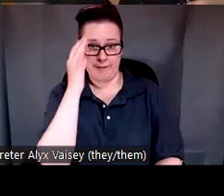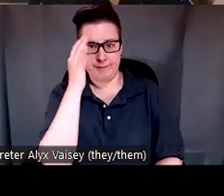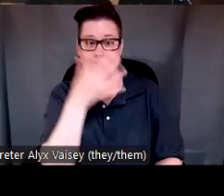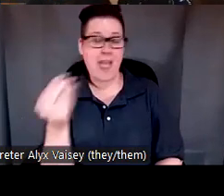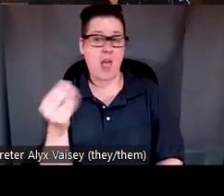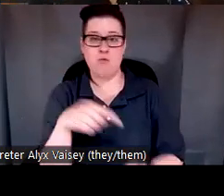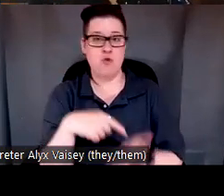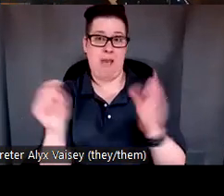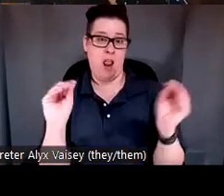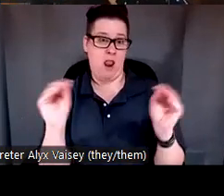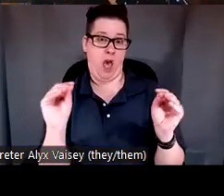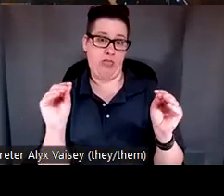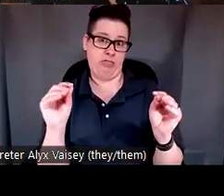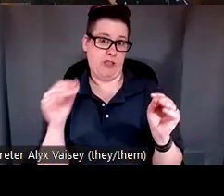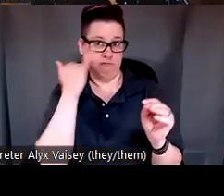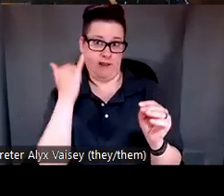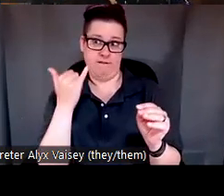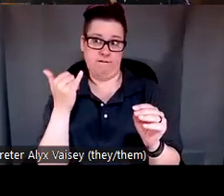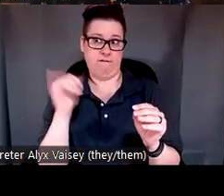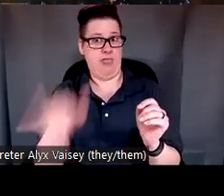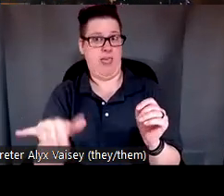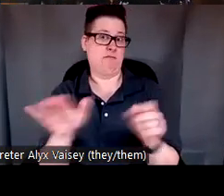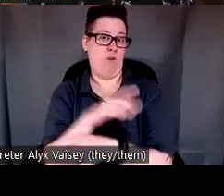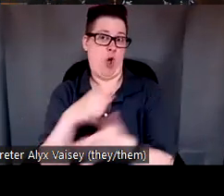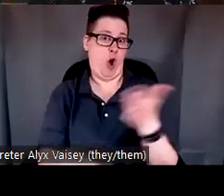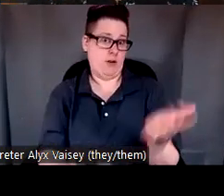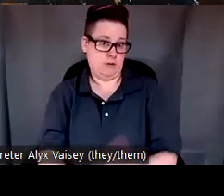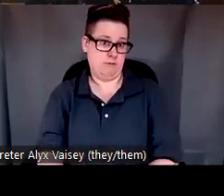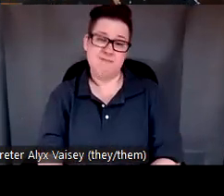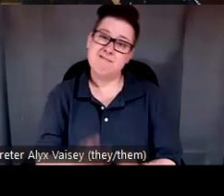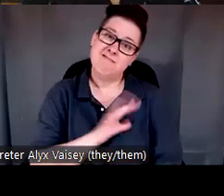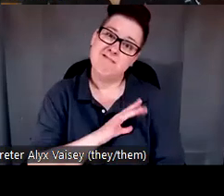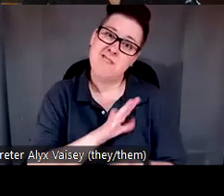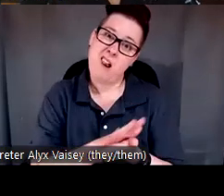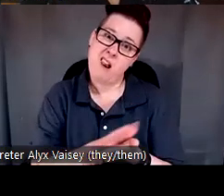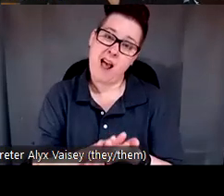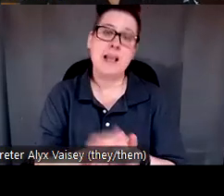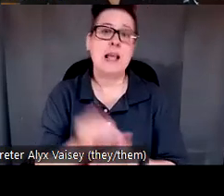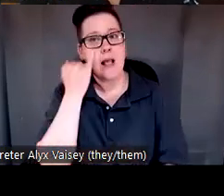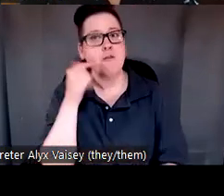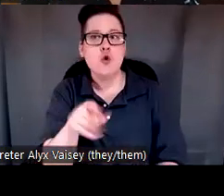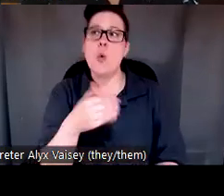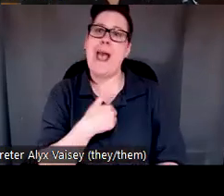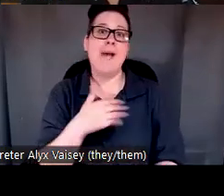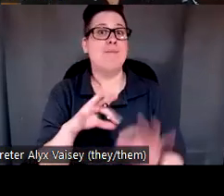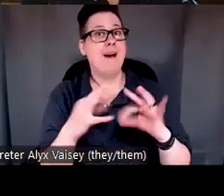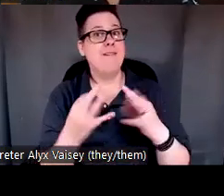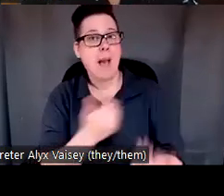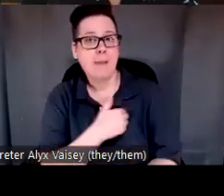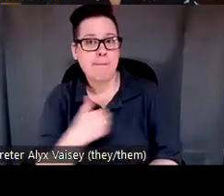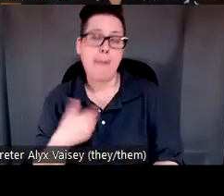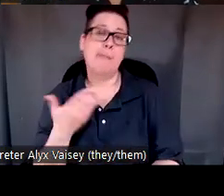pay anything if it covers the entire amount. So this is nice. So if you have a loved one who's on maybe an